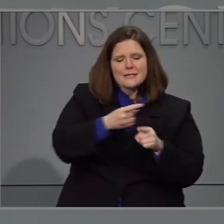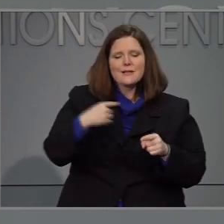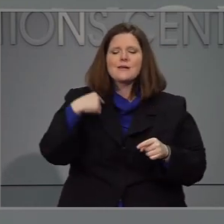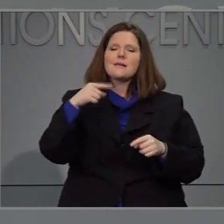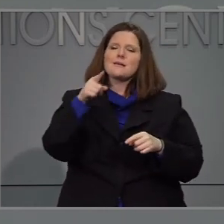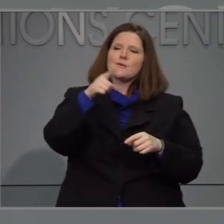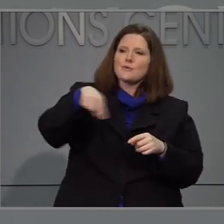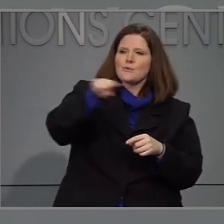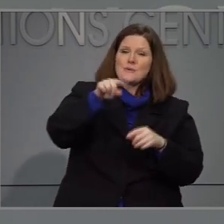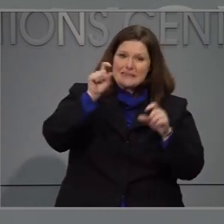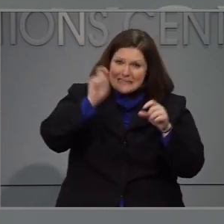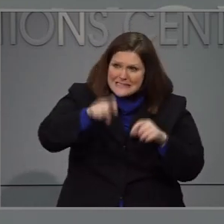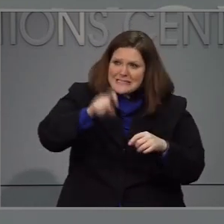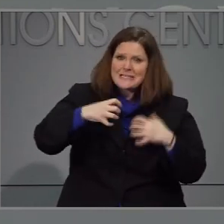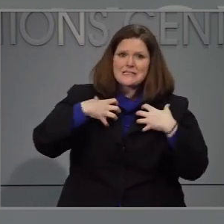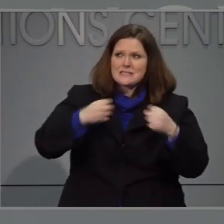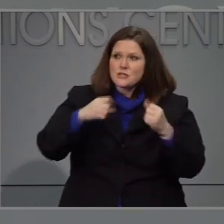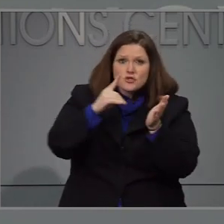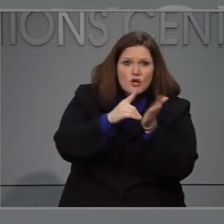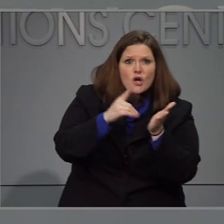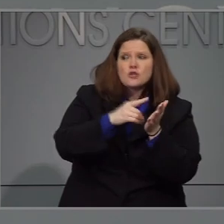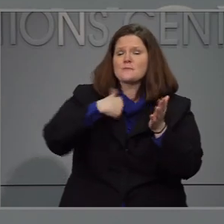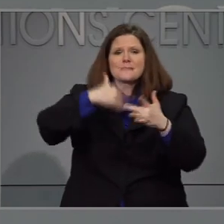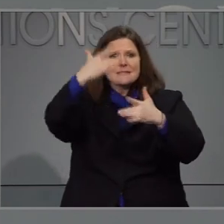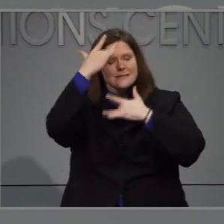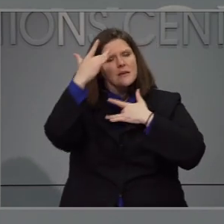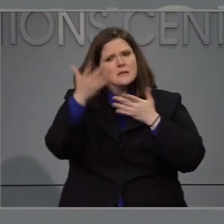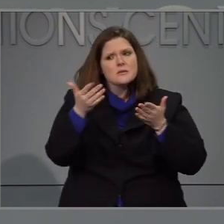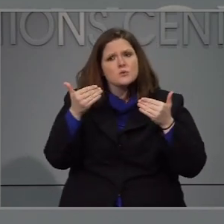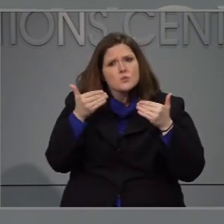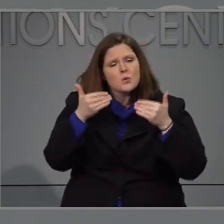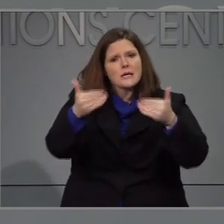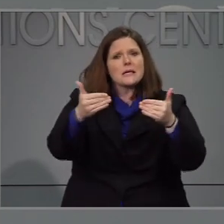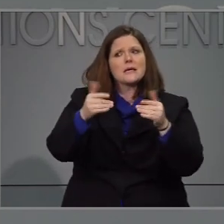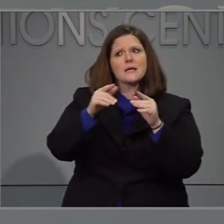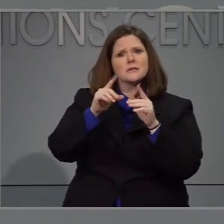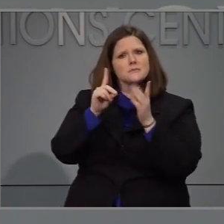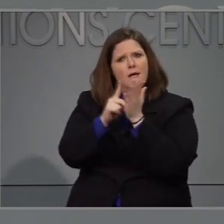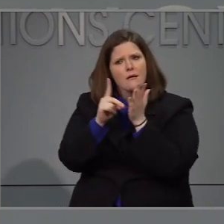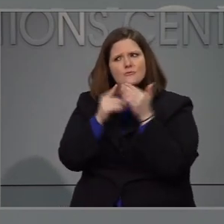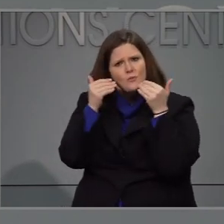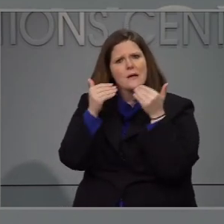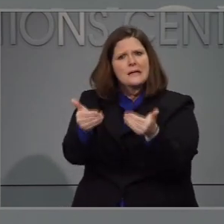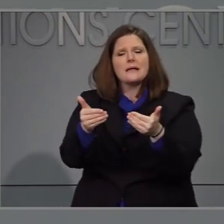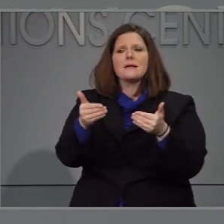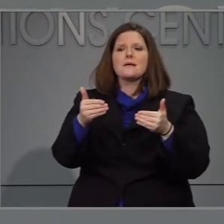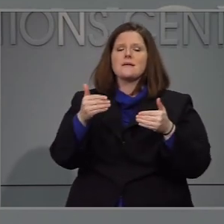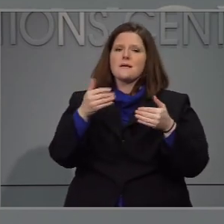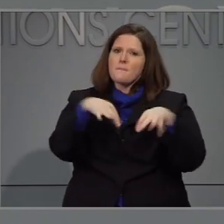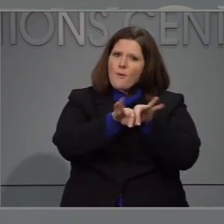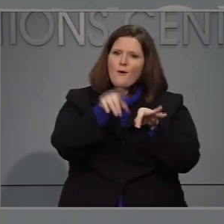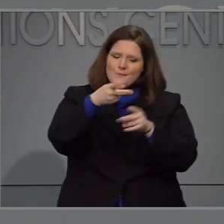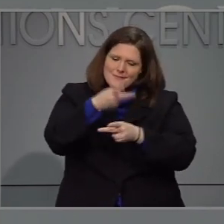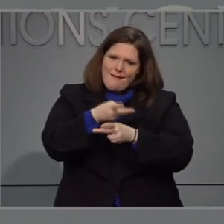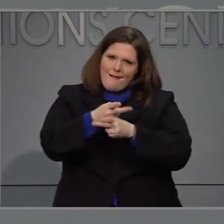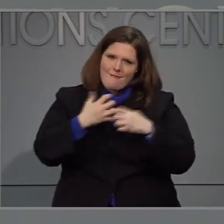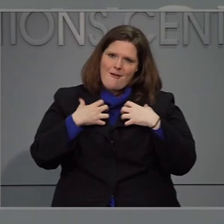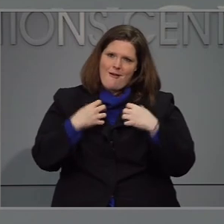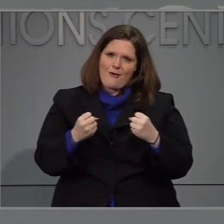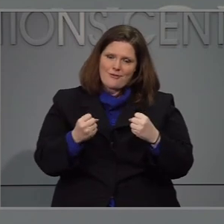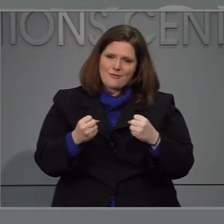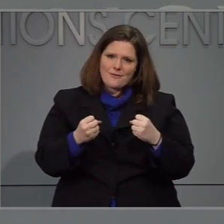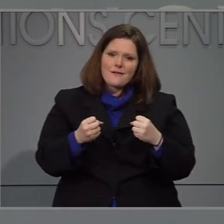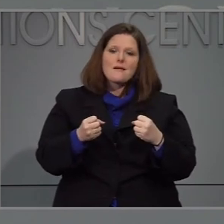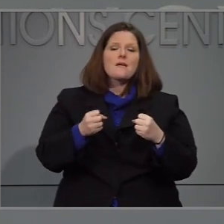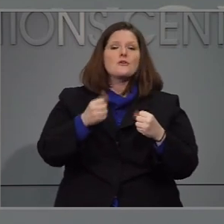to take care of all of their healthcare issues. We've been making sure that folks know about all the different ways they can access care, first